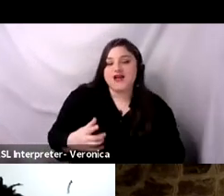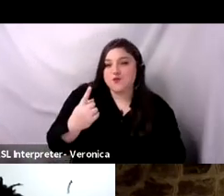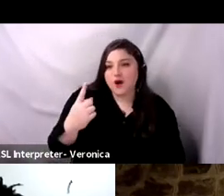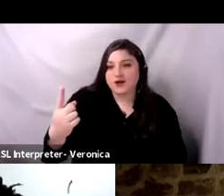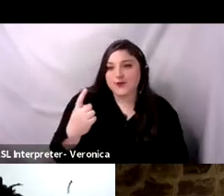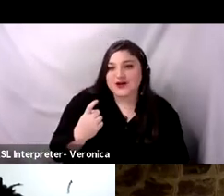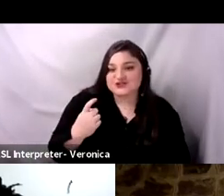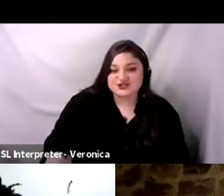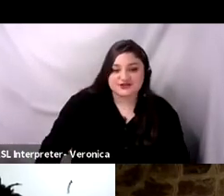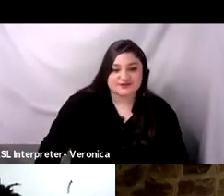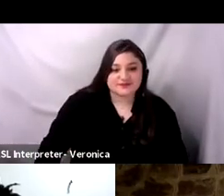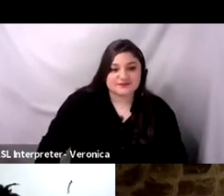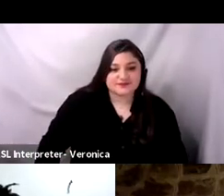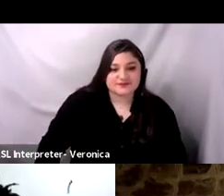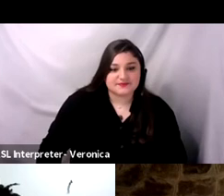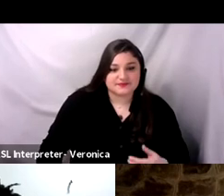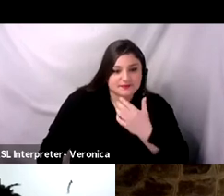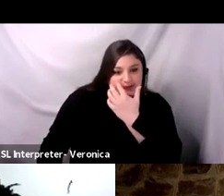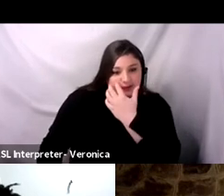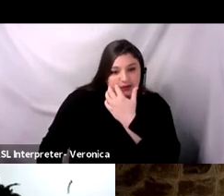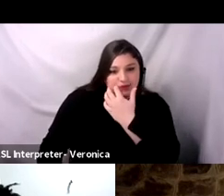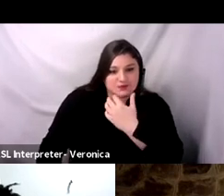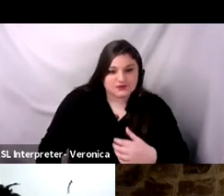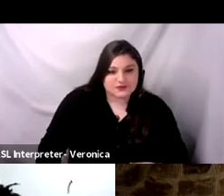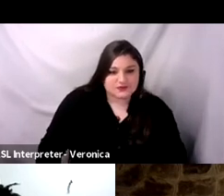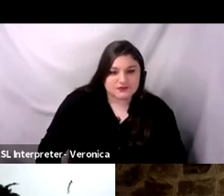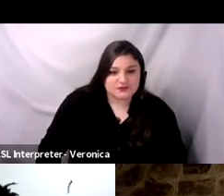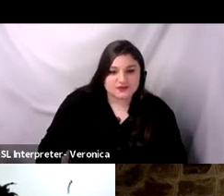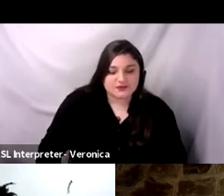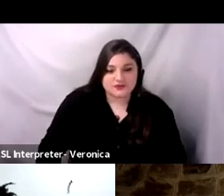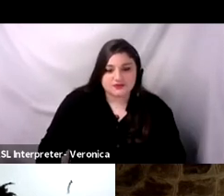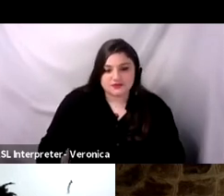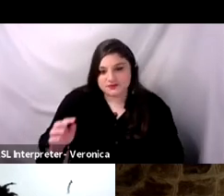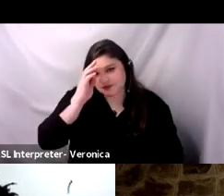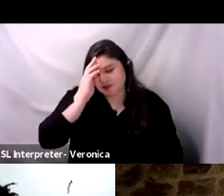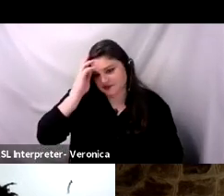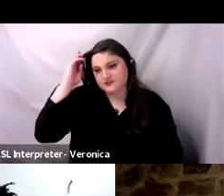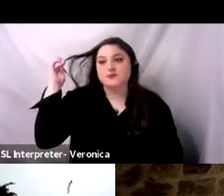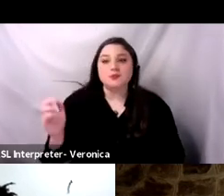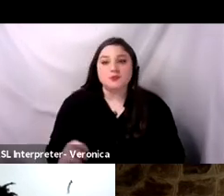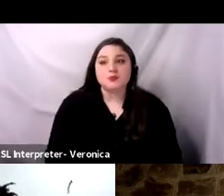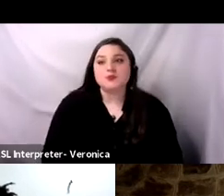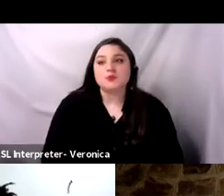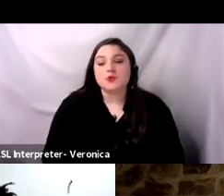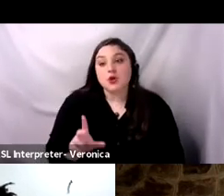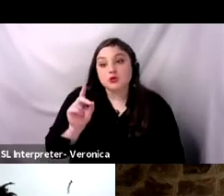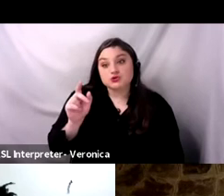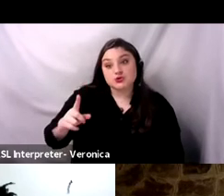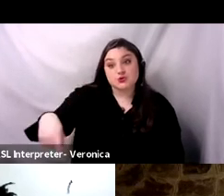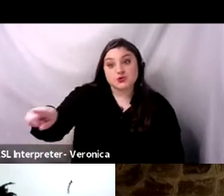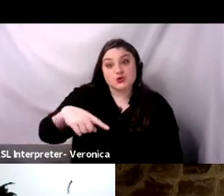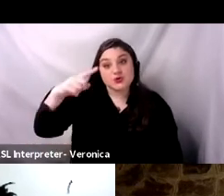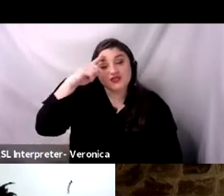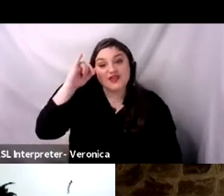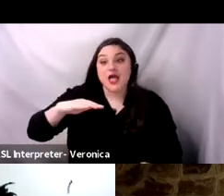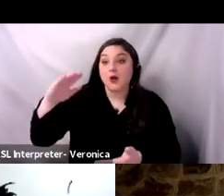but hopefully we can have some time to answer it. Do you think a reduction in fashion production could